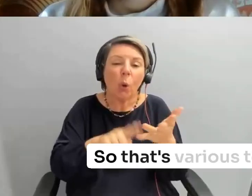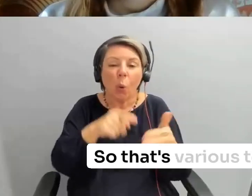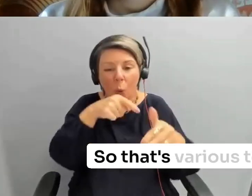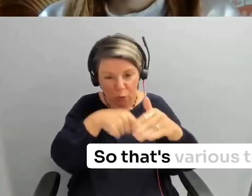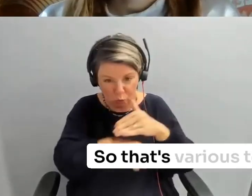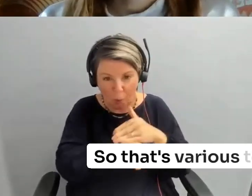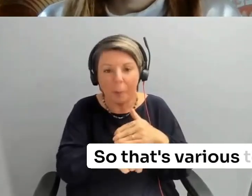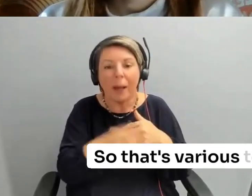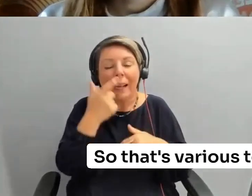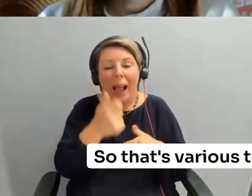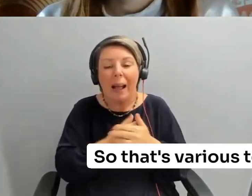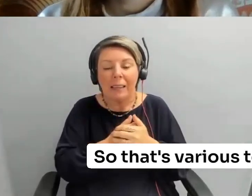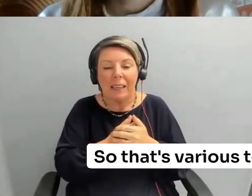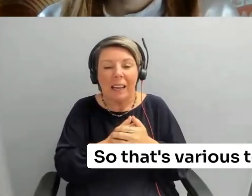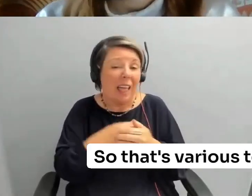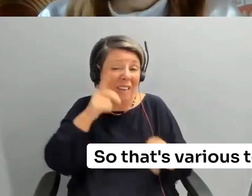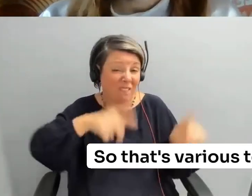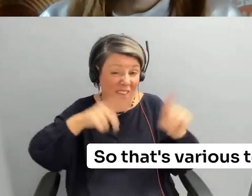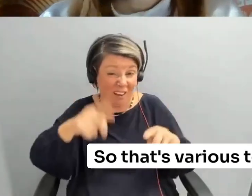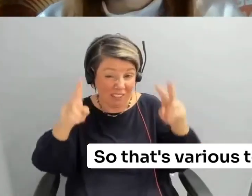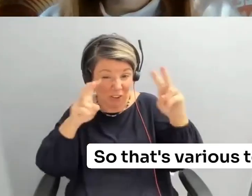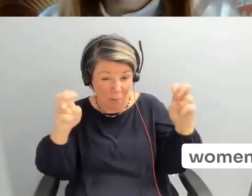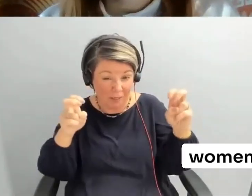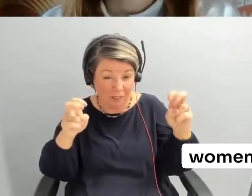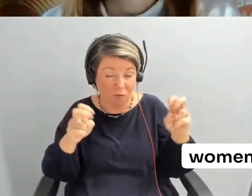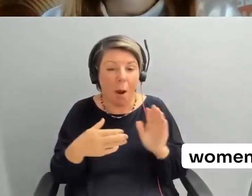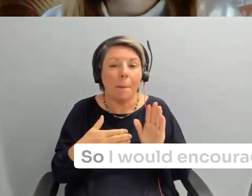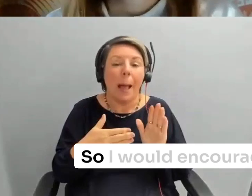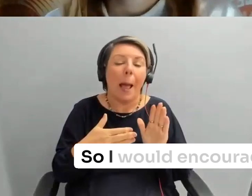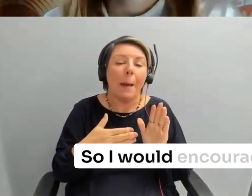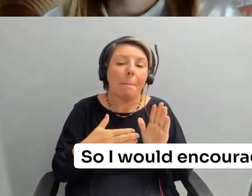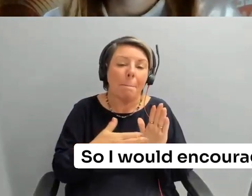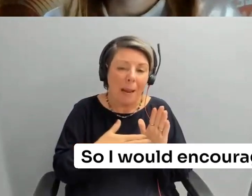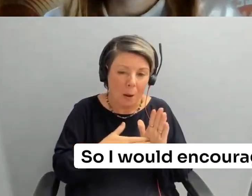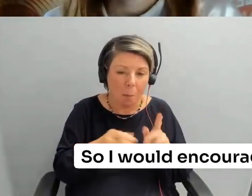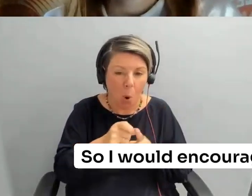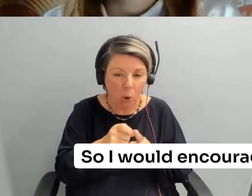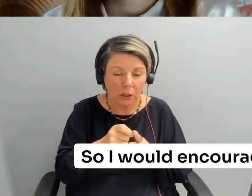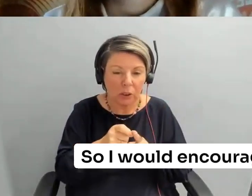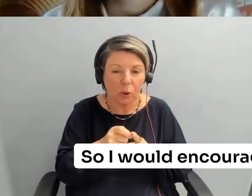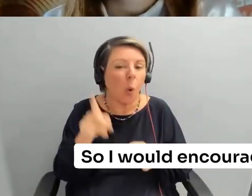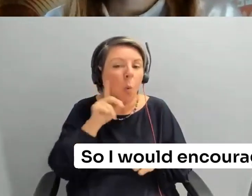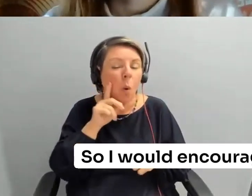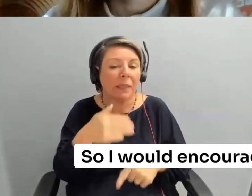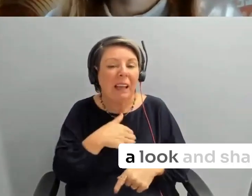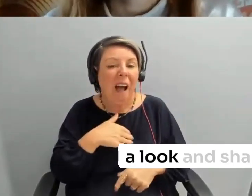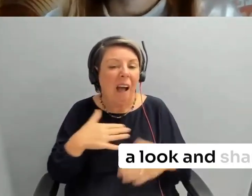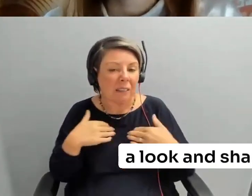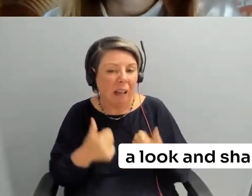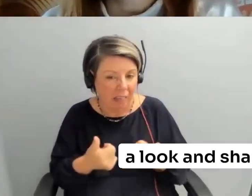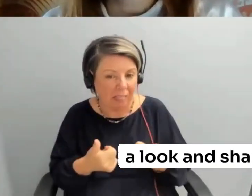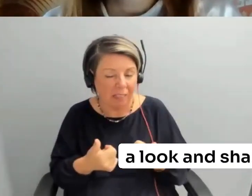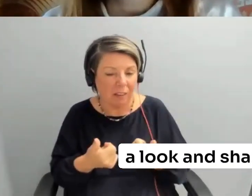So that's various topics from menopause to women's heart health. So I would encourage you to go away and have a look